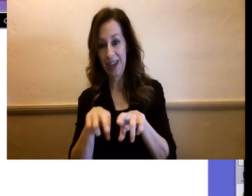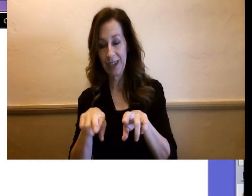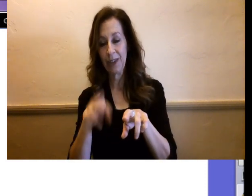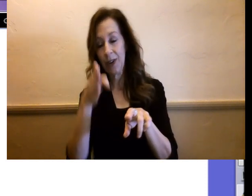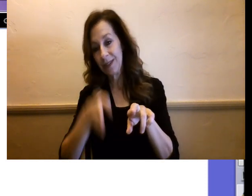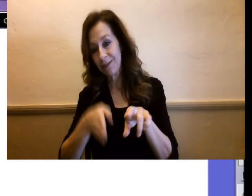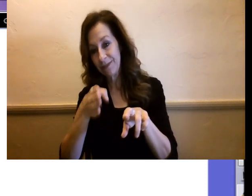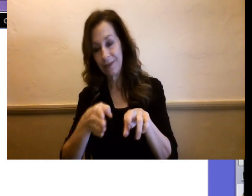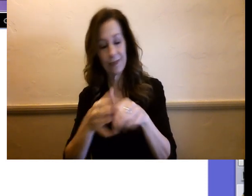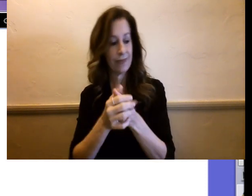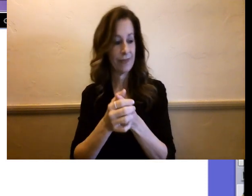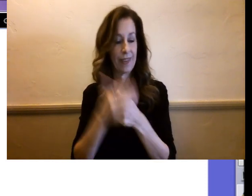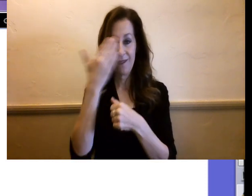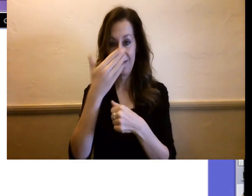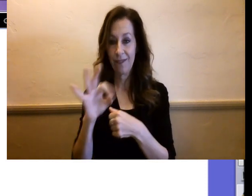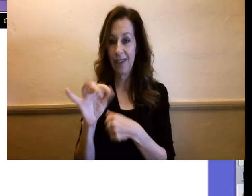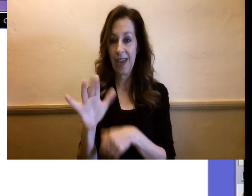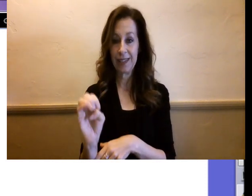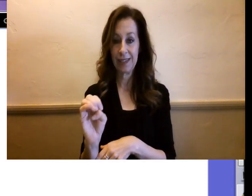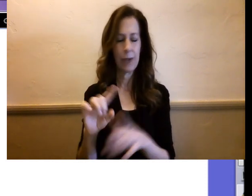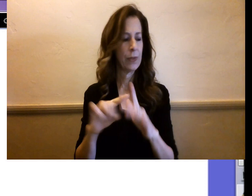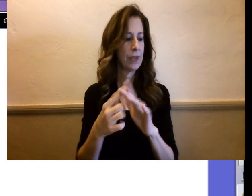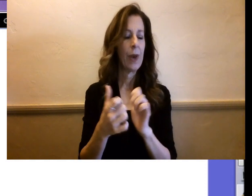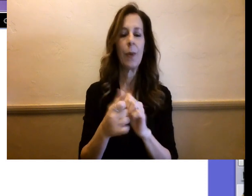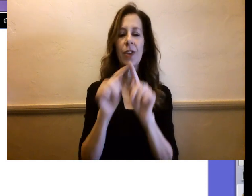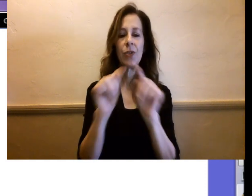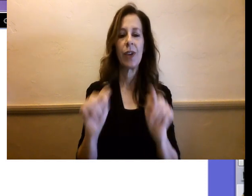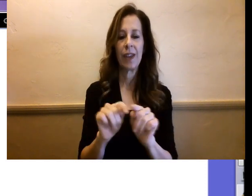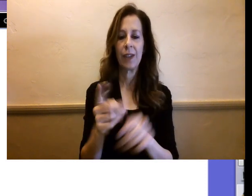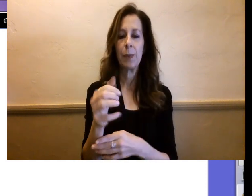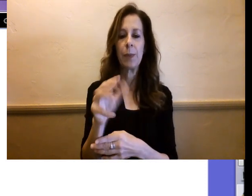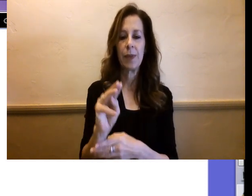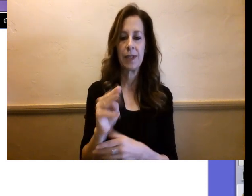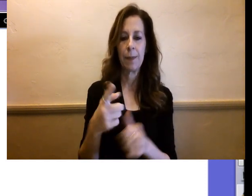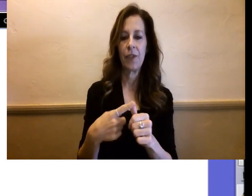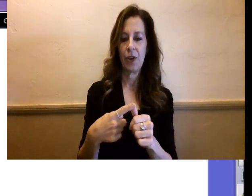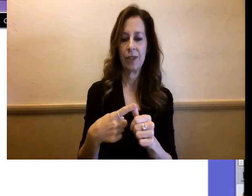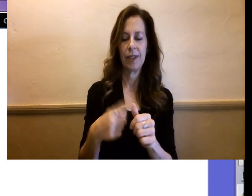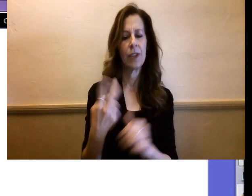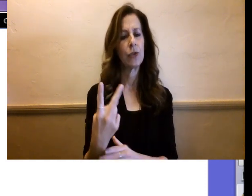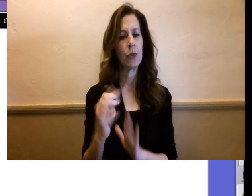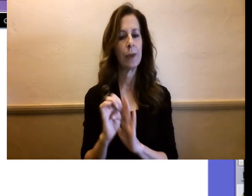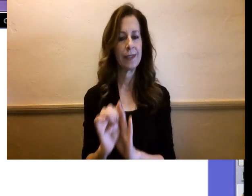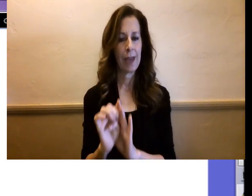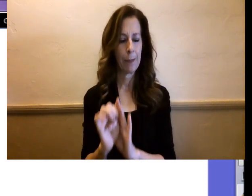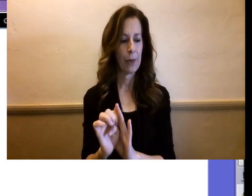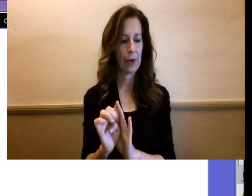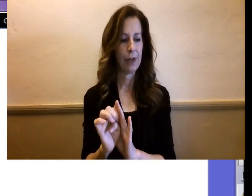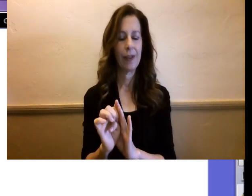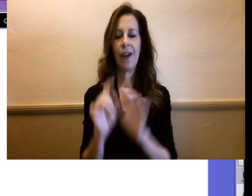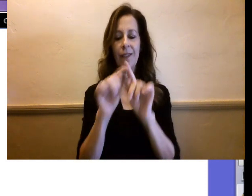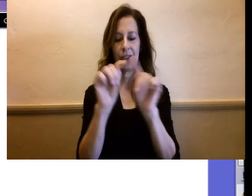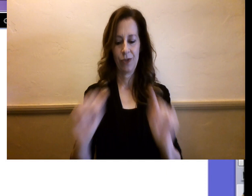with the triangular prism and the rectangular prism first. So right here, these are two examples